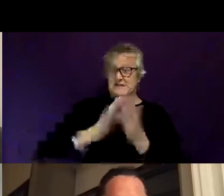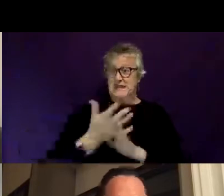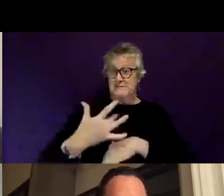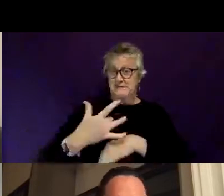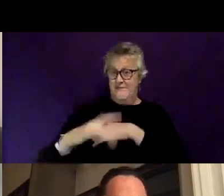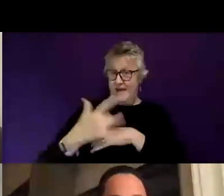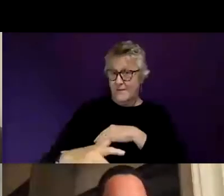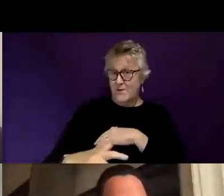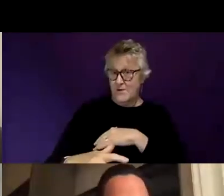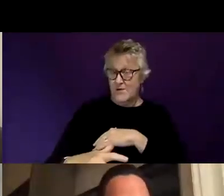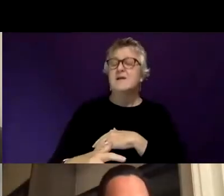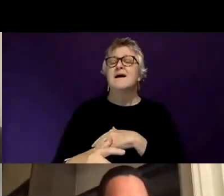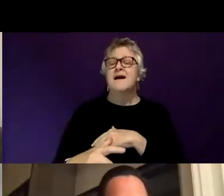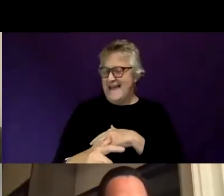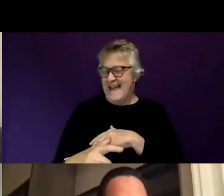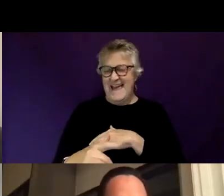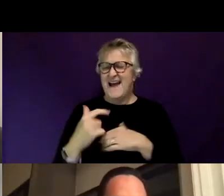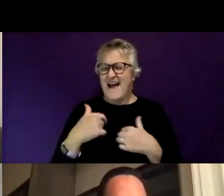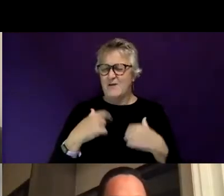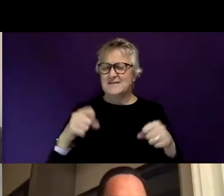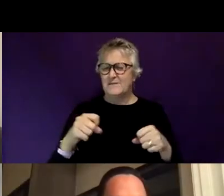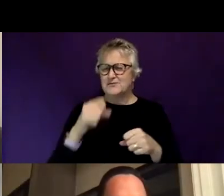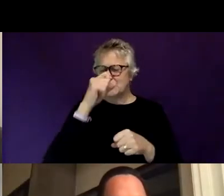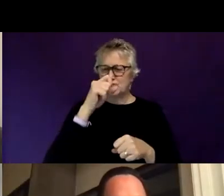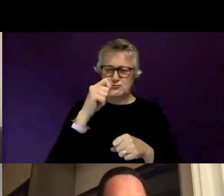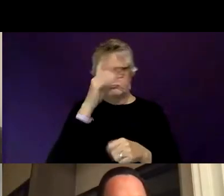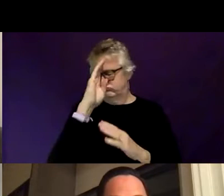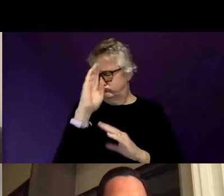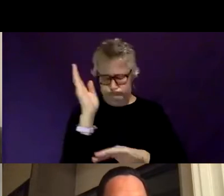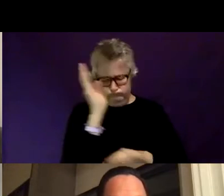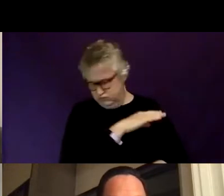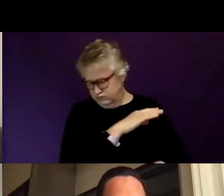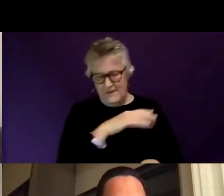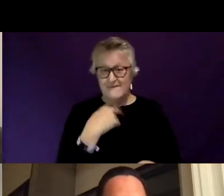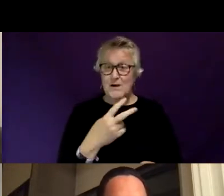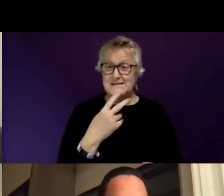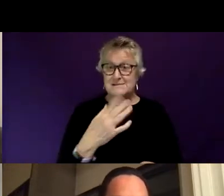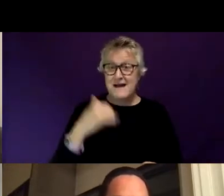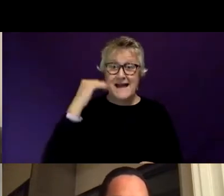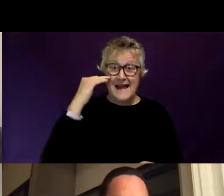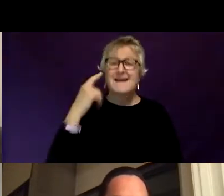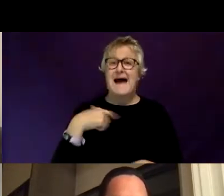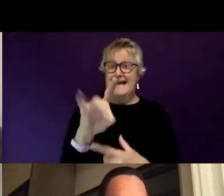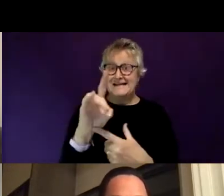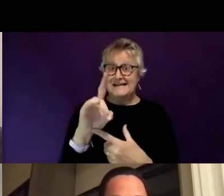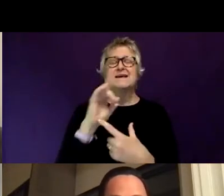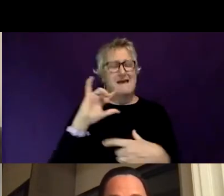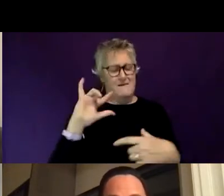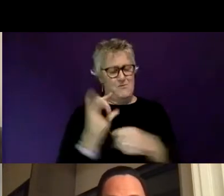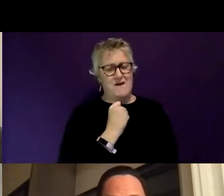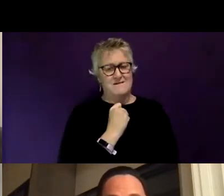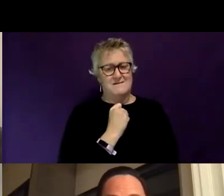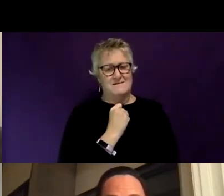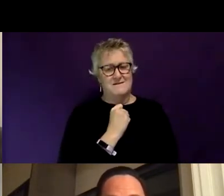where I was rejecting those voices in my head and said, no, I think I can. And I did, and I won. And I did that for a lot of things